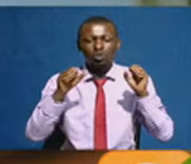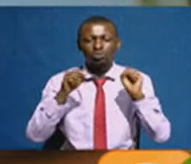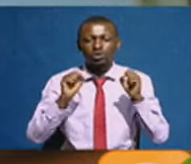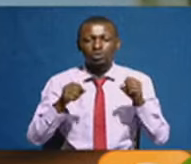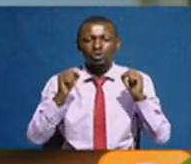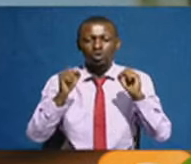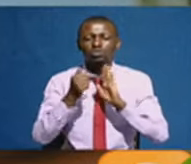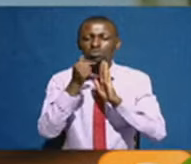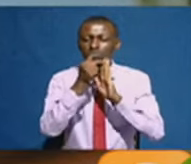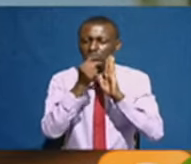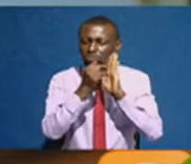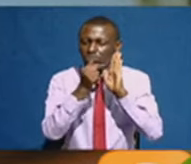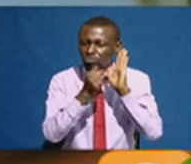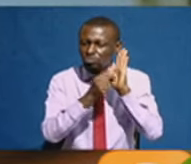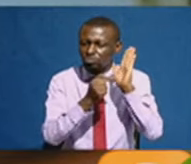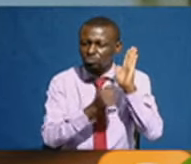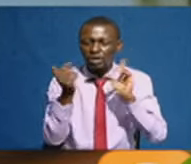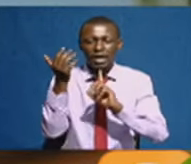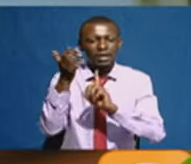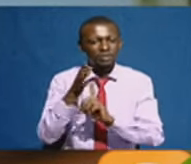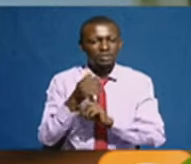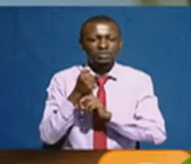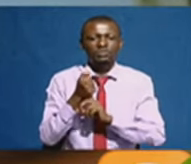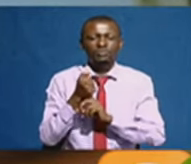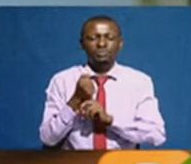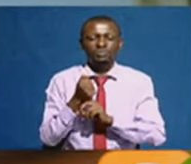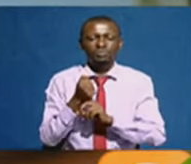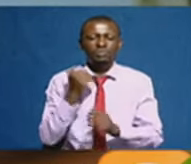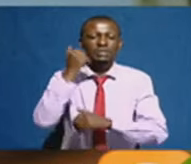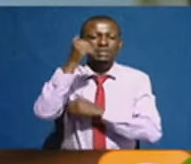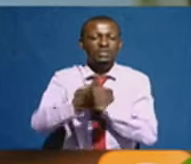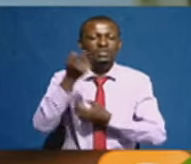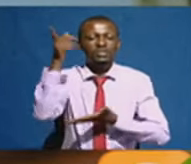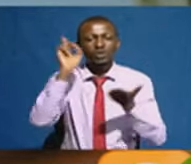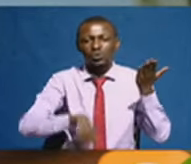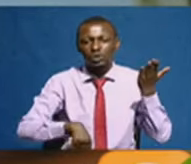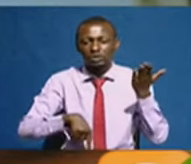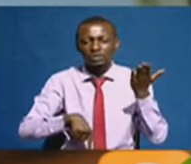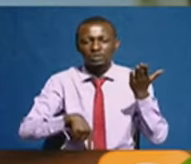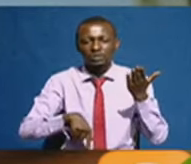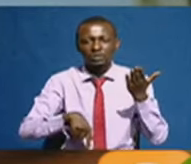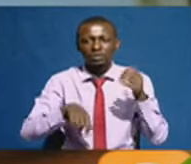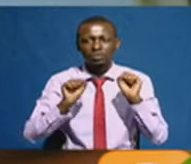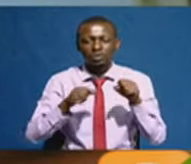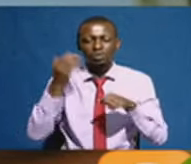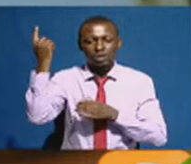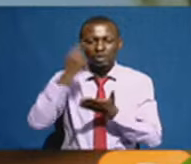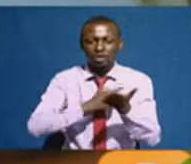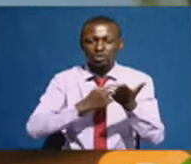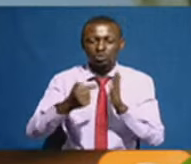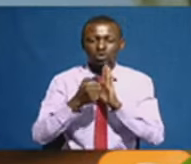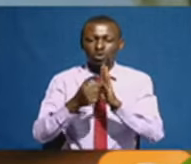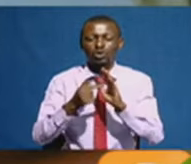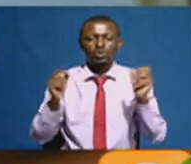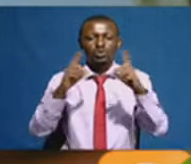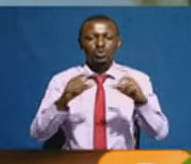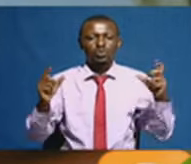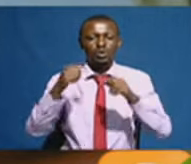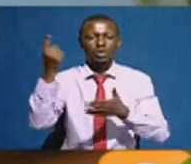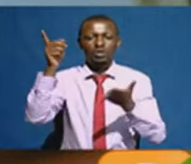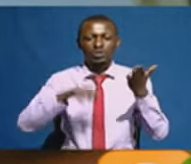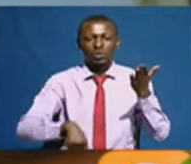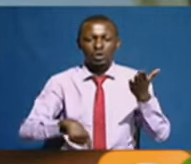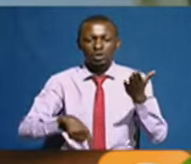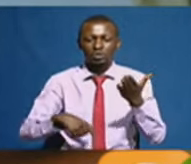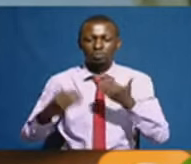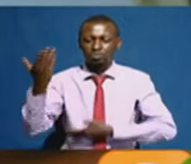details. So what next? Again, I think the show last week spoke about the place of